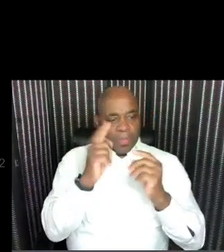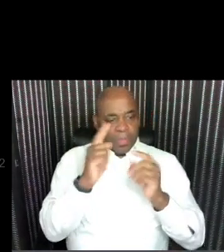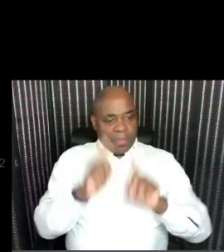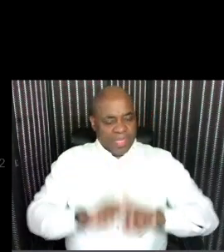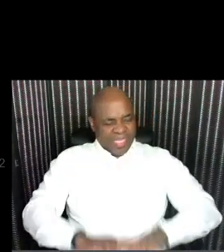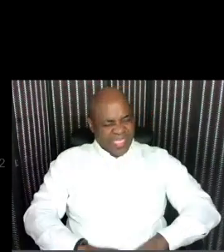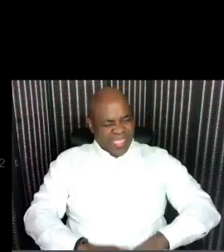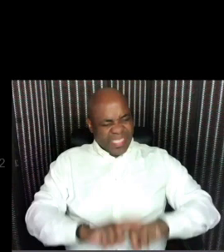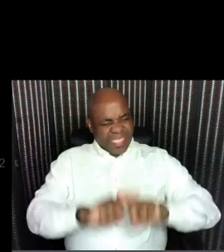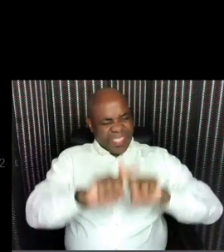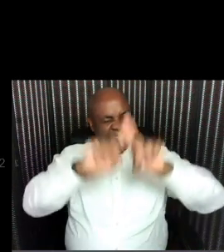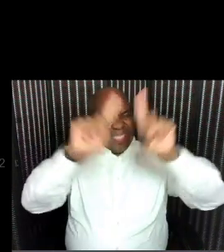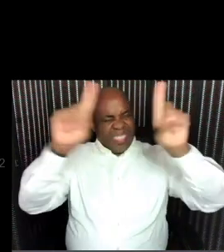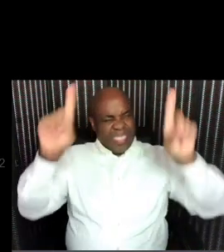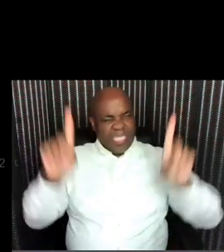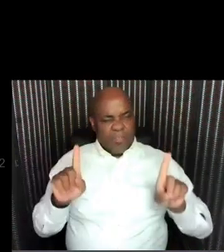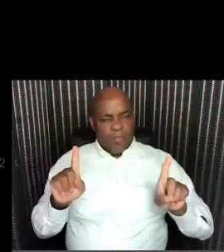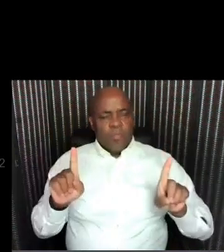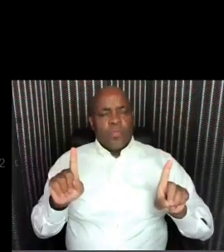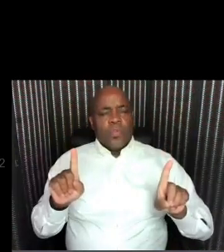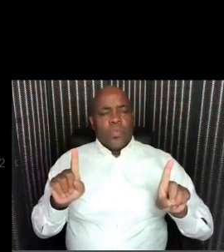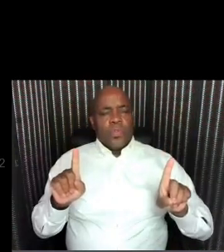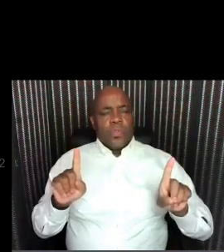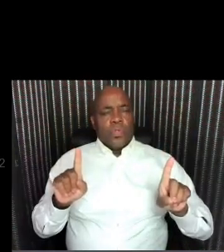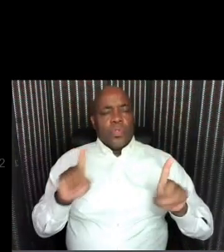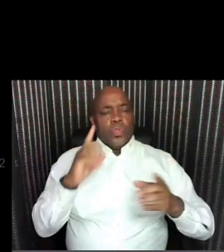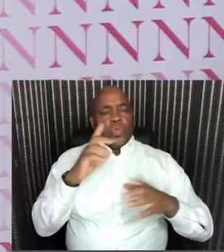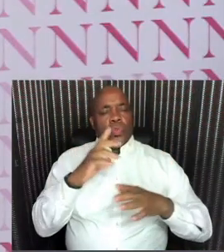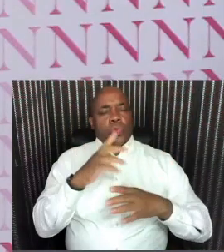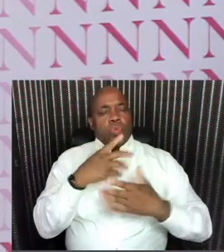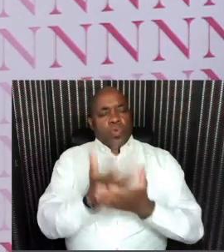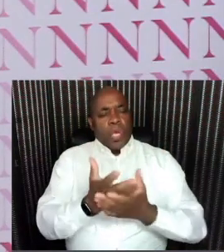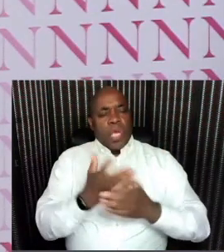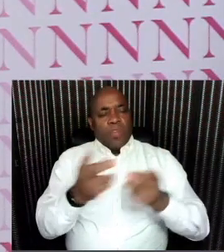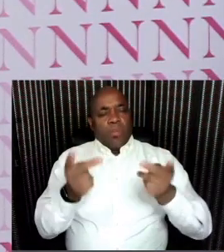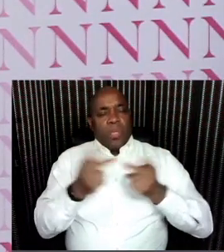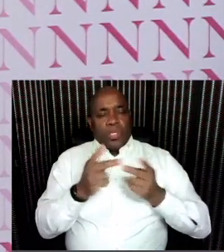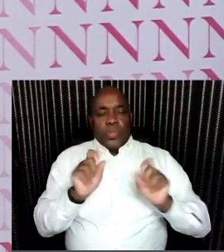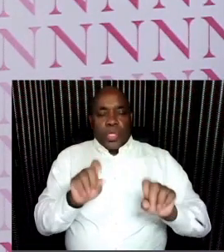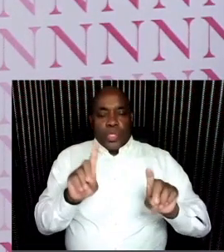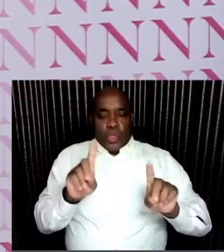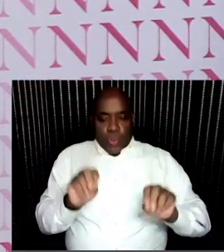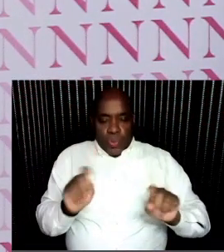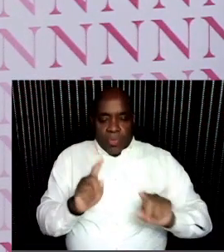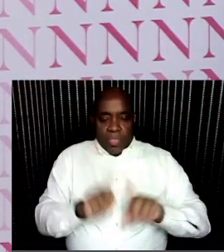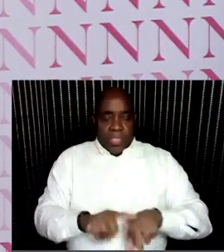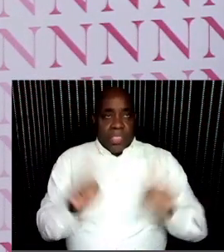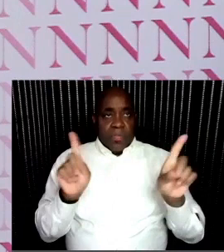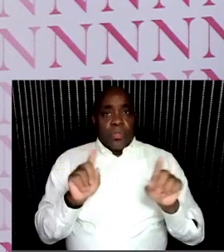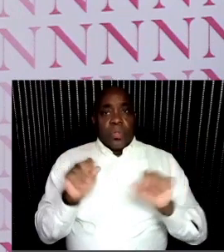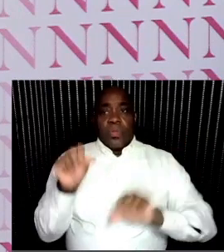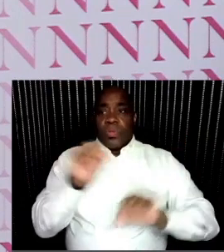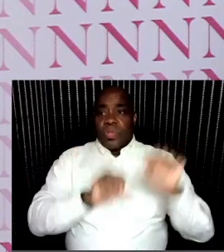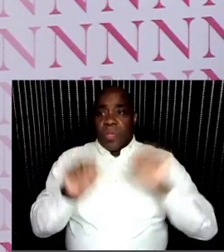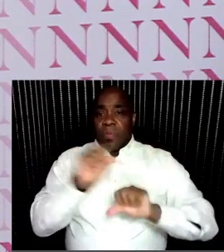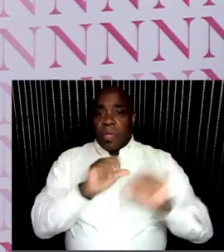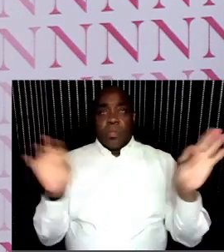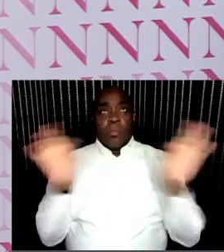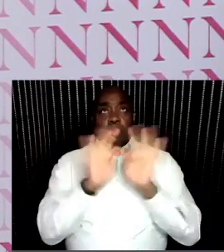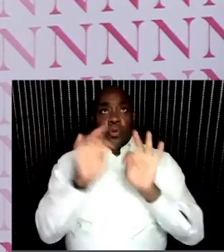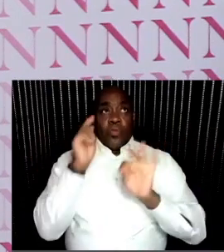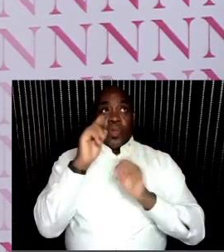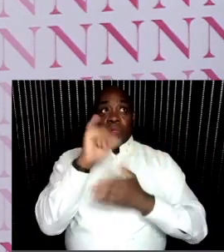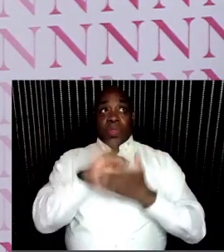different to get to a place where you can do something different. So science fiction is very important in that regard. But